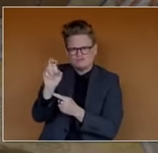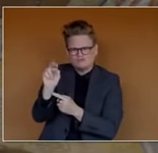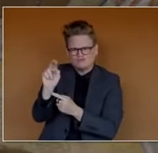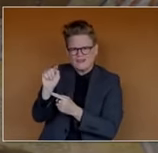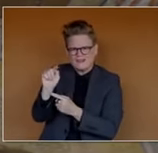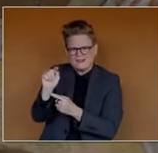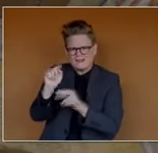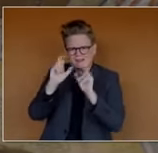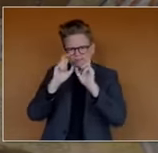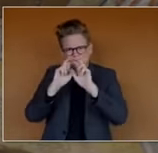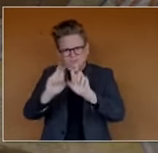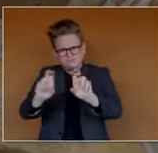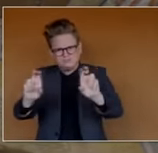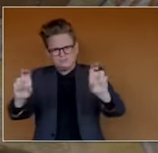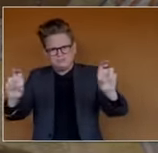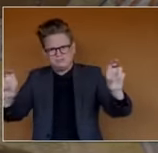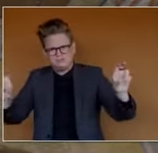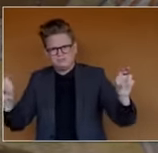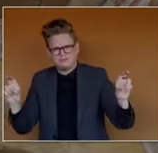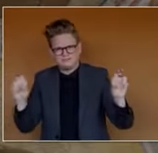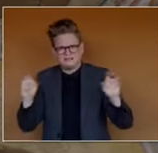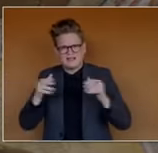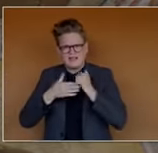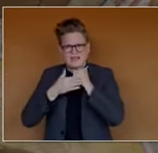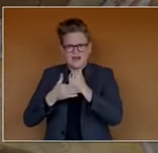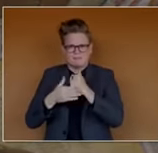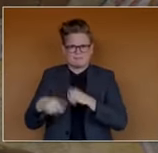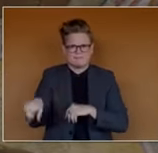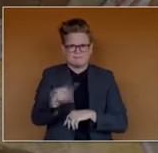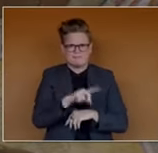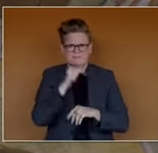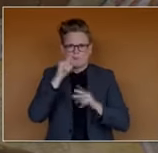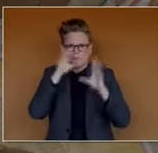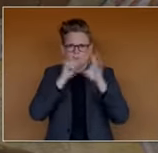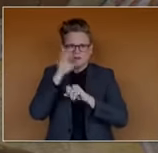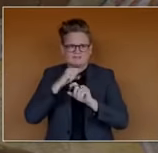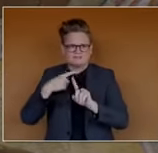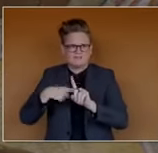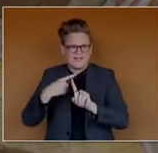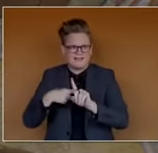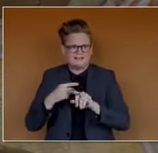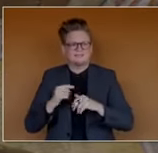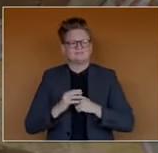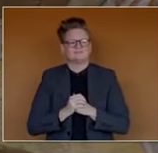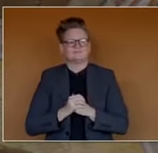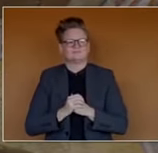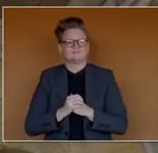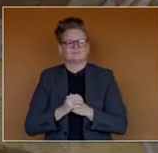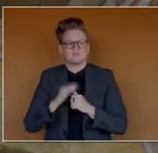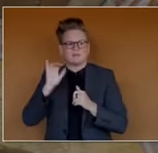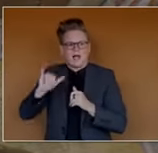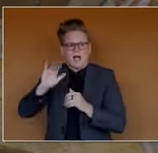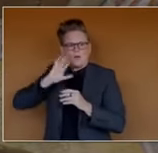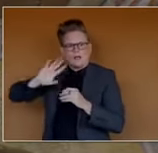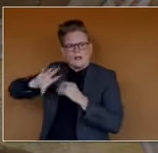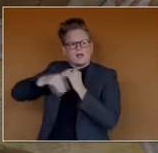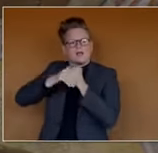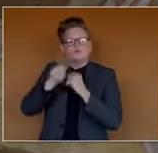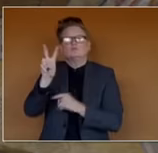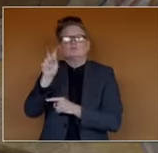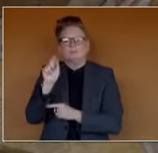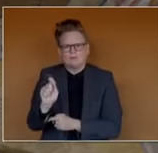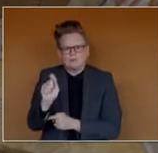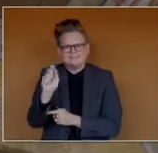In addition to the $5.2 billion, this builds on the $2.6 we announced a number of months ago, additional